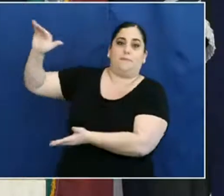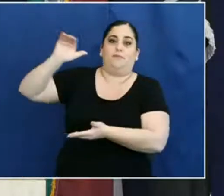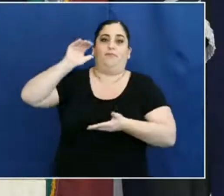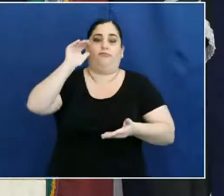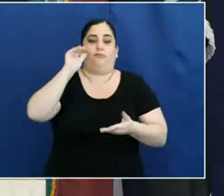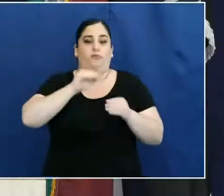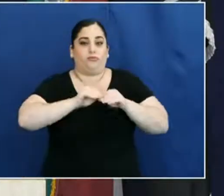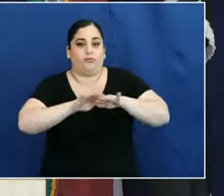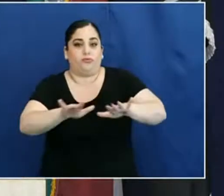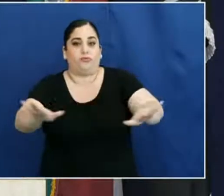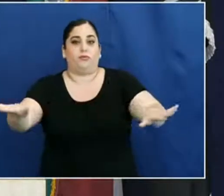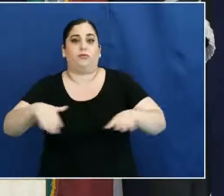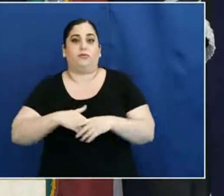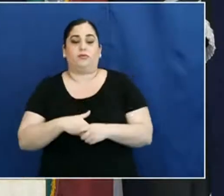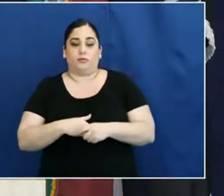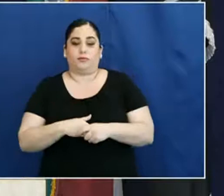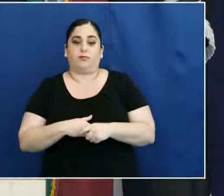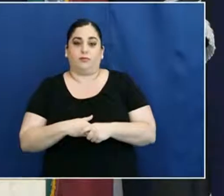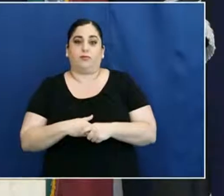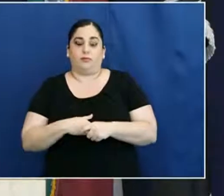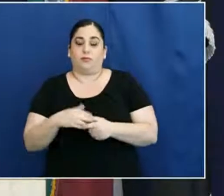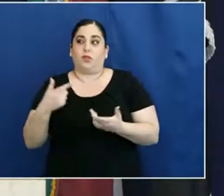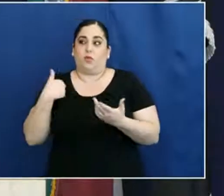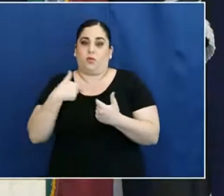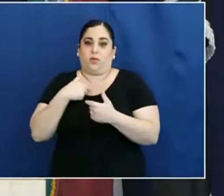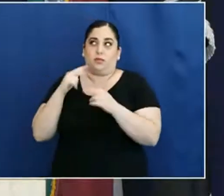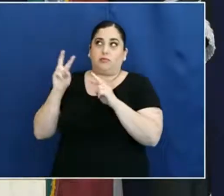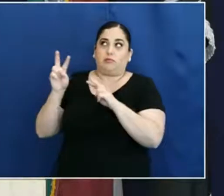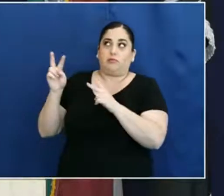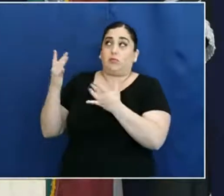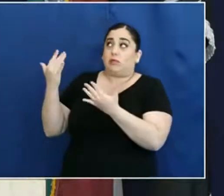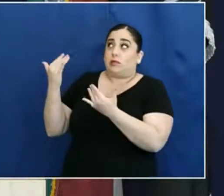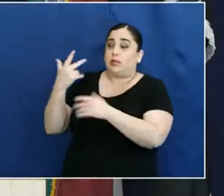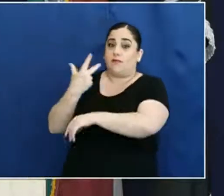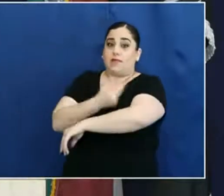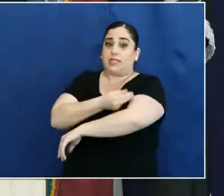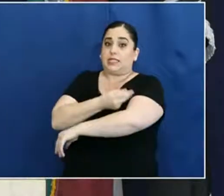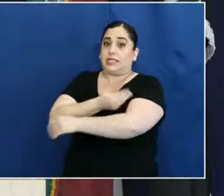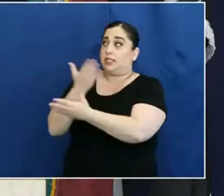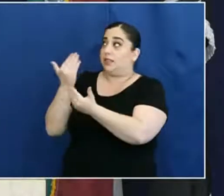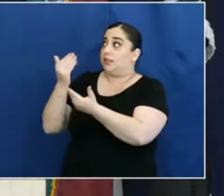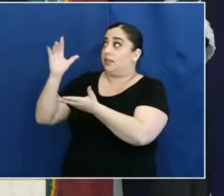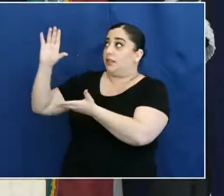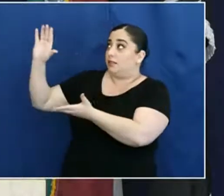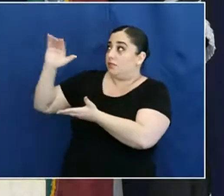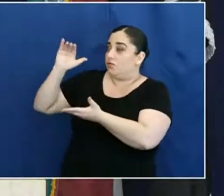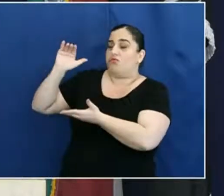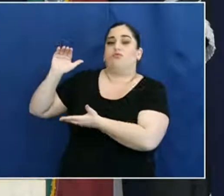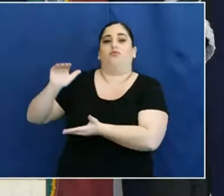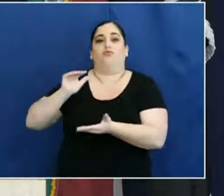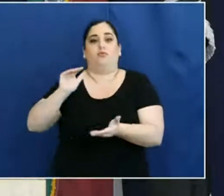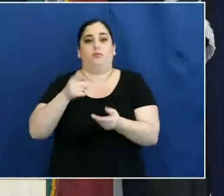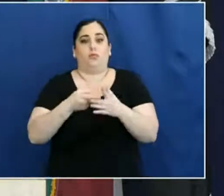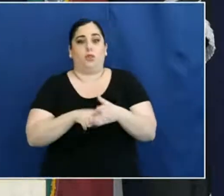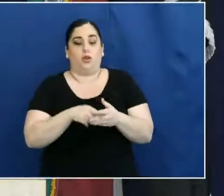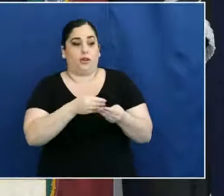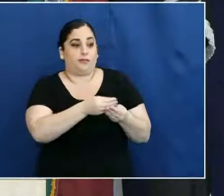uptick, and so we are encouraged in the coming weeks those numbers will continue to climb. However, we ask for the public's continued